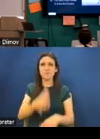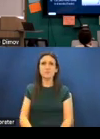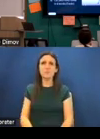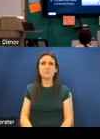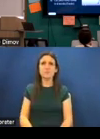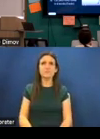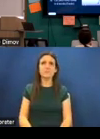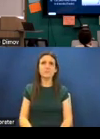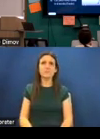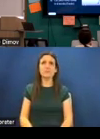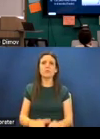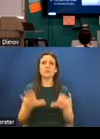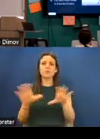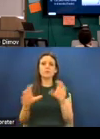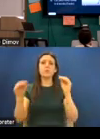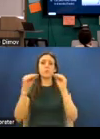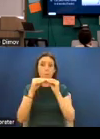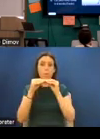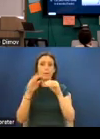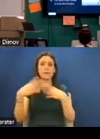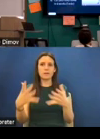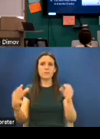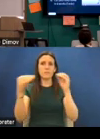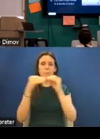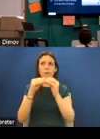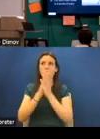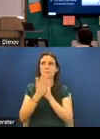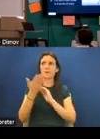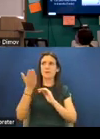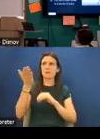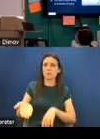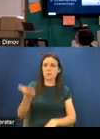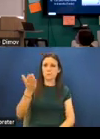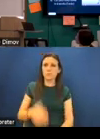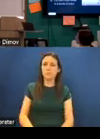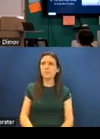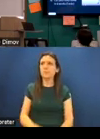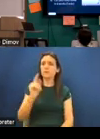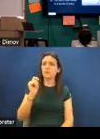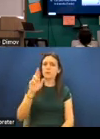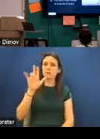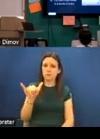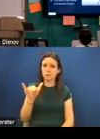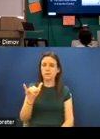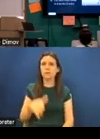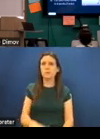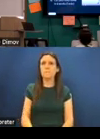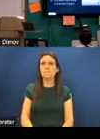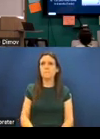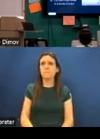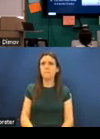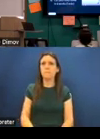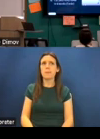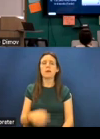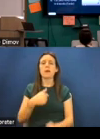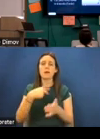Do more, give more, be you. So that one's mine. All right, this is Terry. So I'm